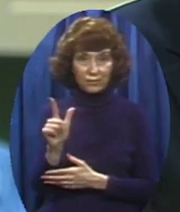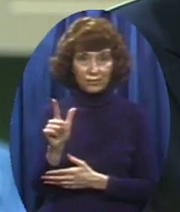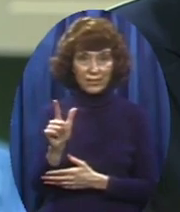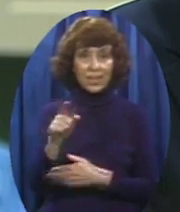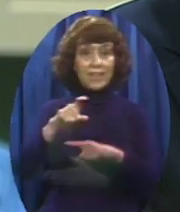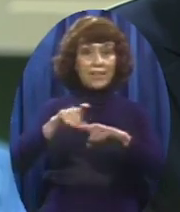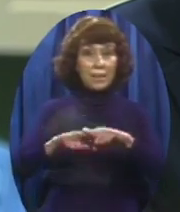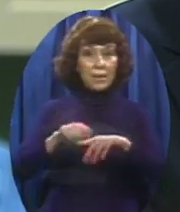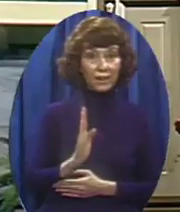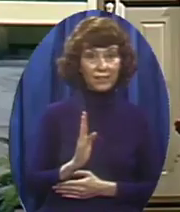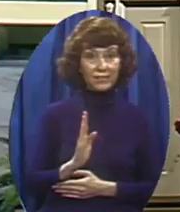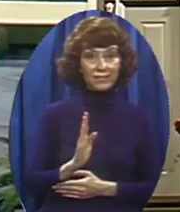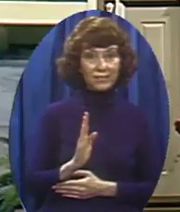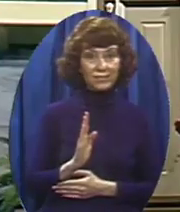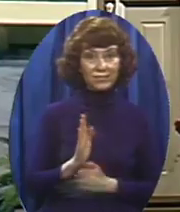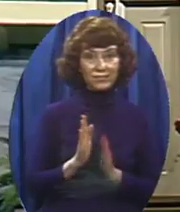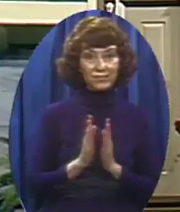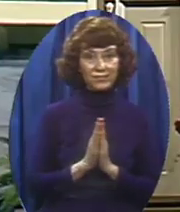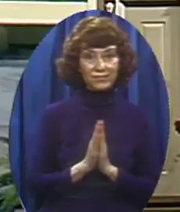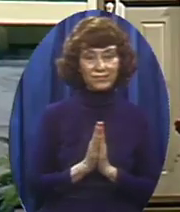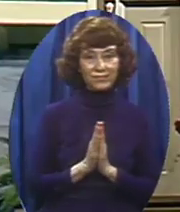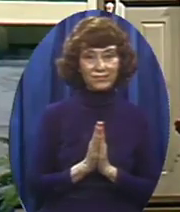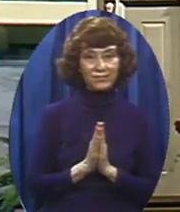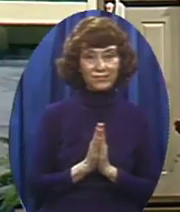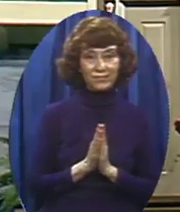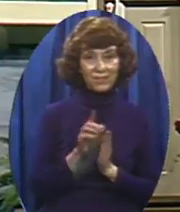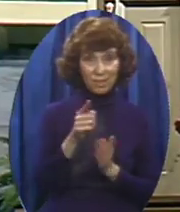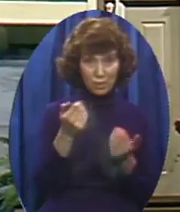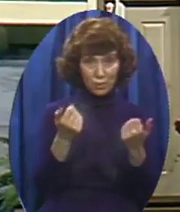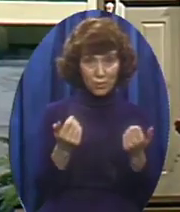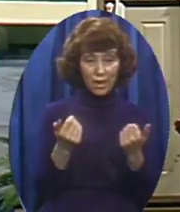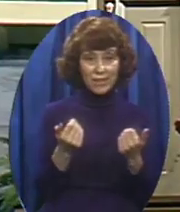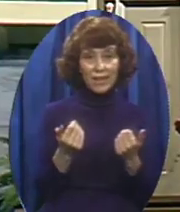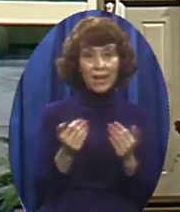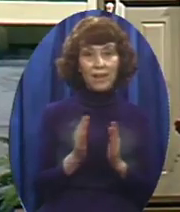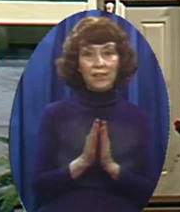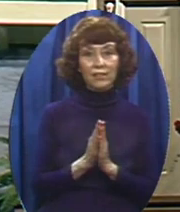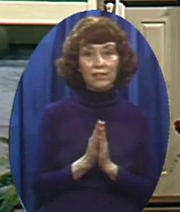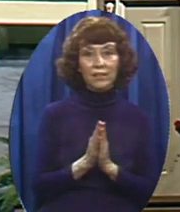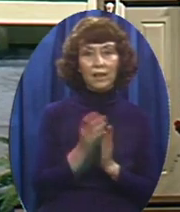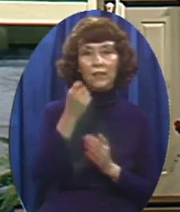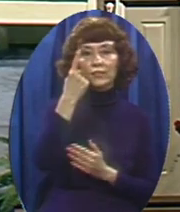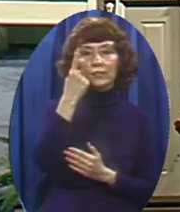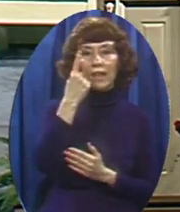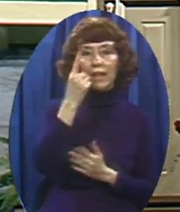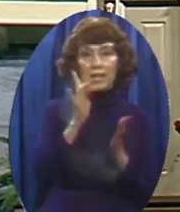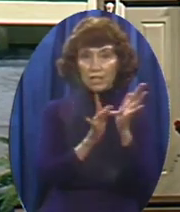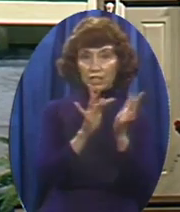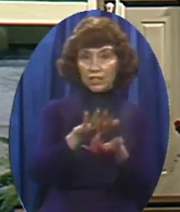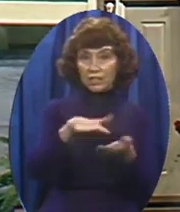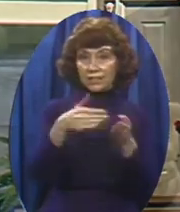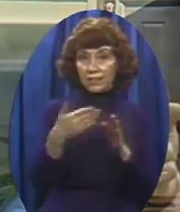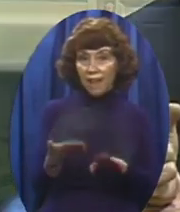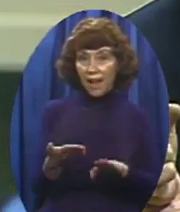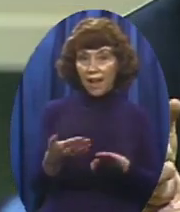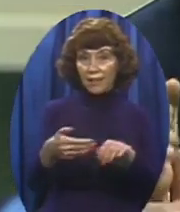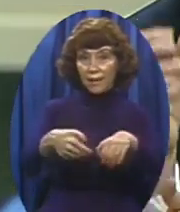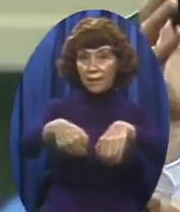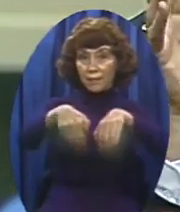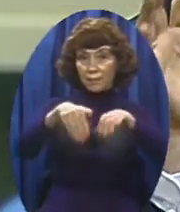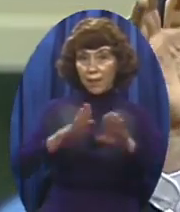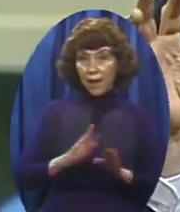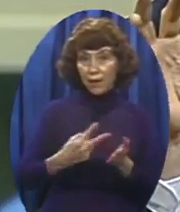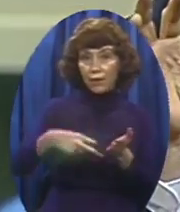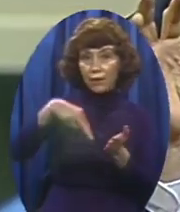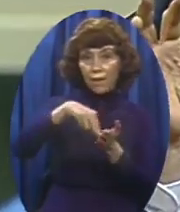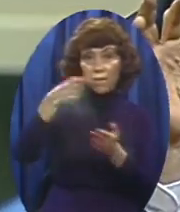Let's bow our heads in prayer. There in the seat where you are or by the television set, Christ died for you, was buried for you, rose from the dead for you. Just